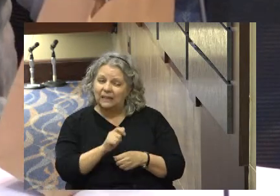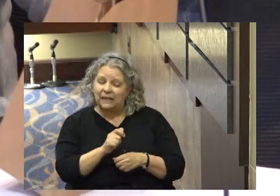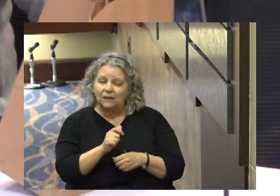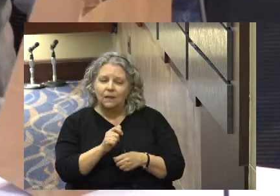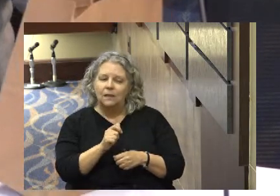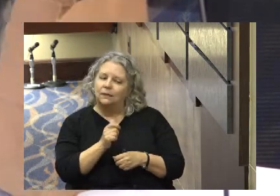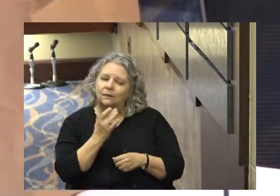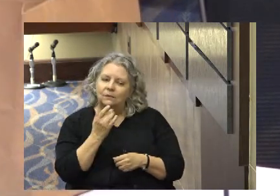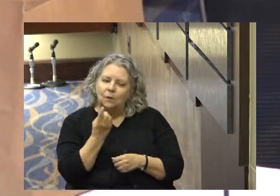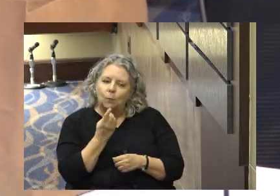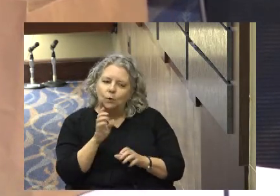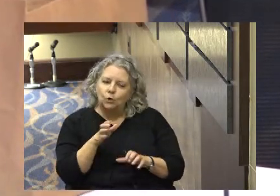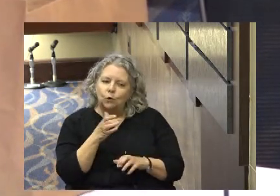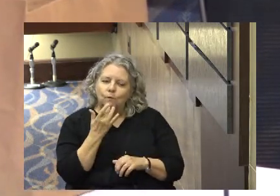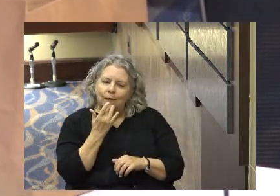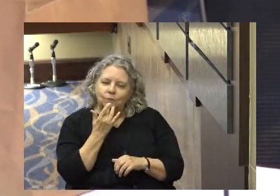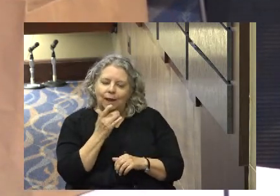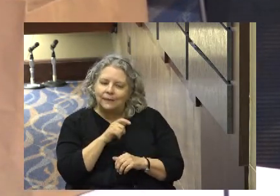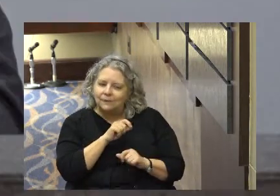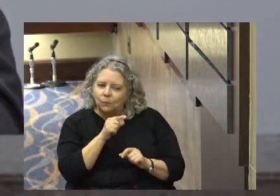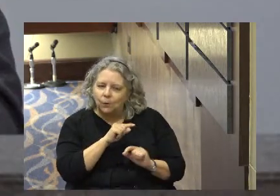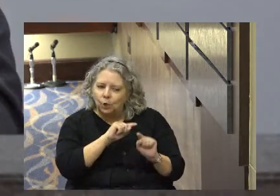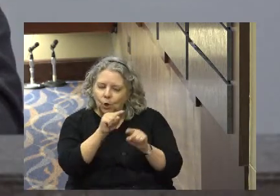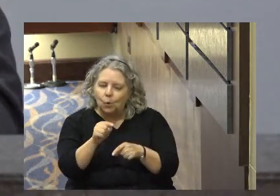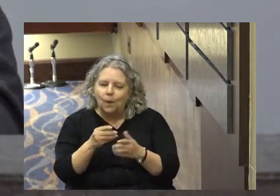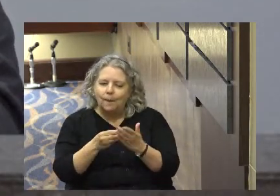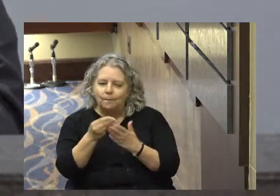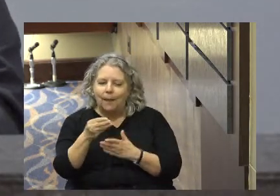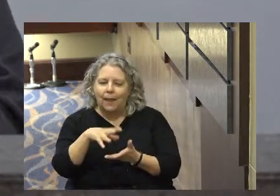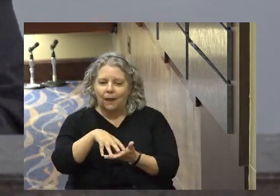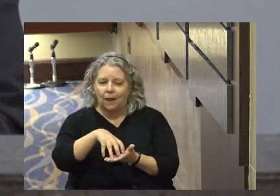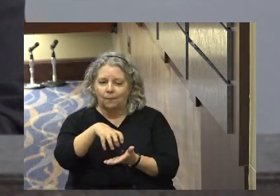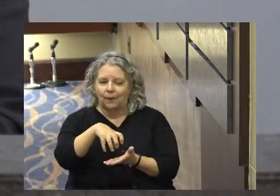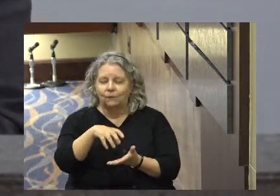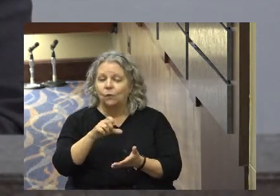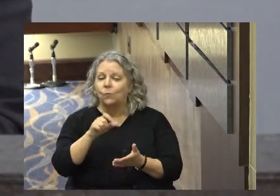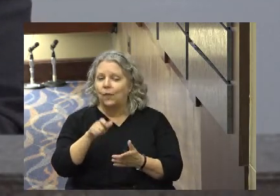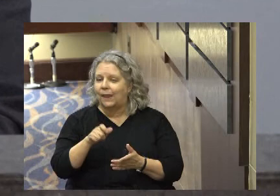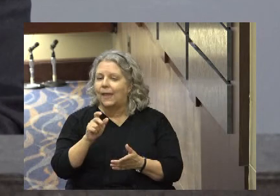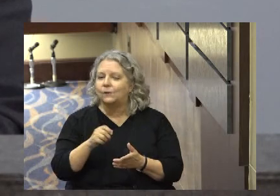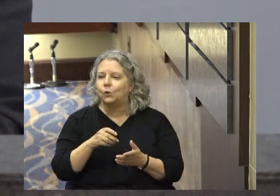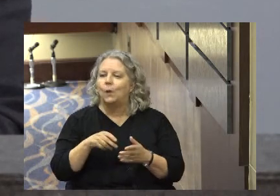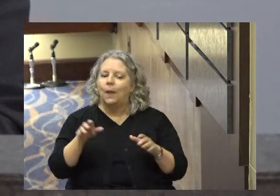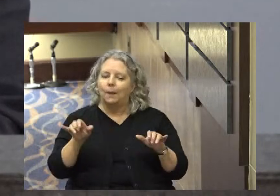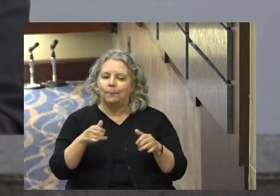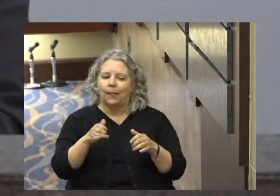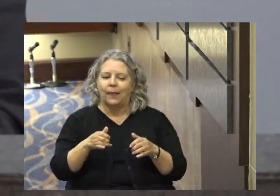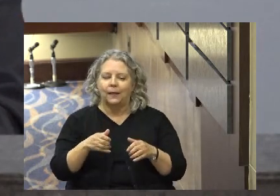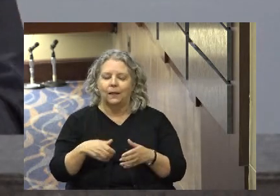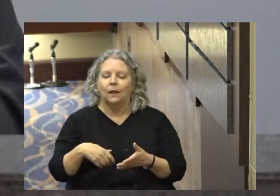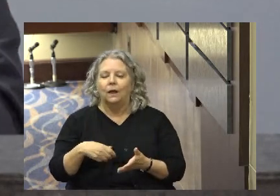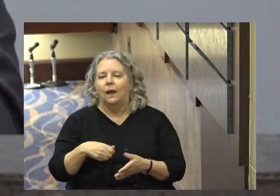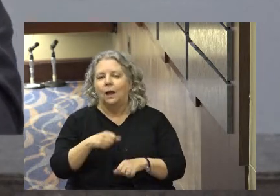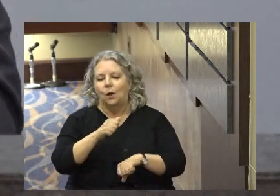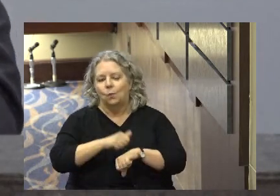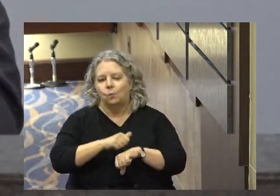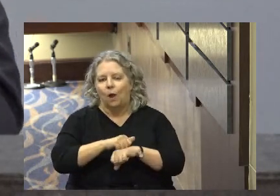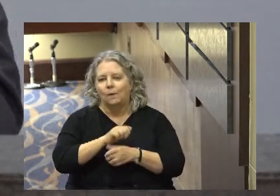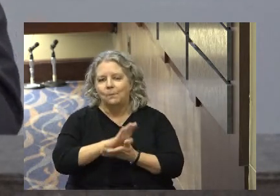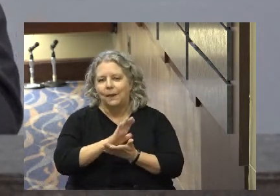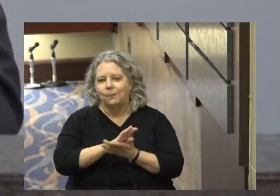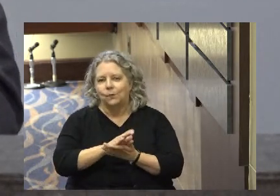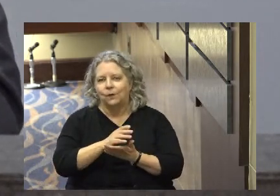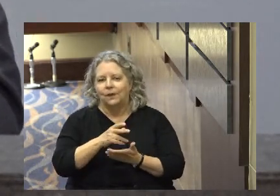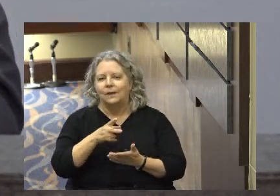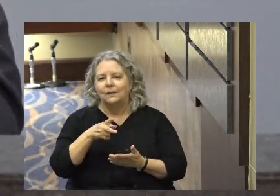cupcake. And so they had to play rock, paper, scissors to decide who was going to get the cupcake, and Ryan lost.